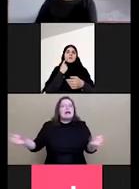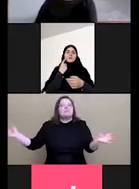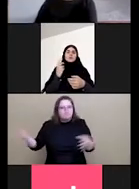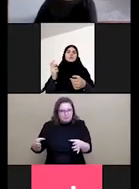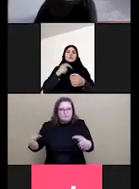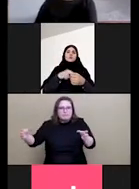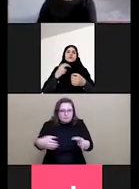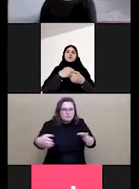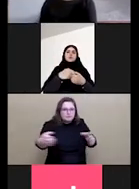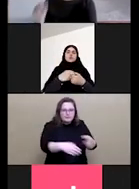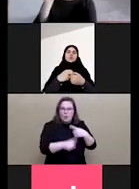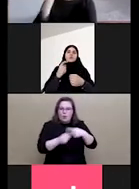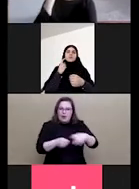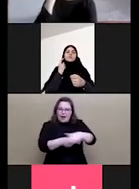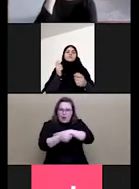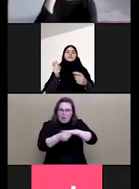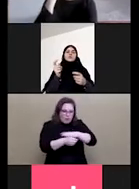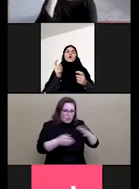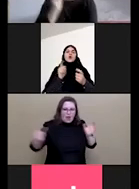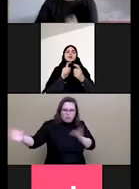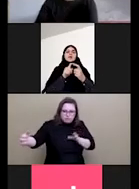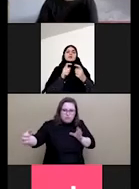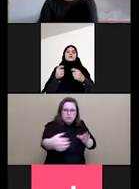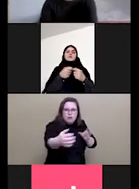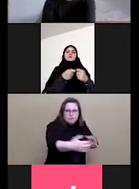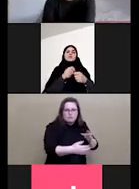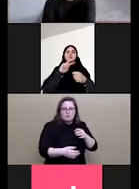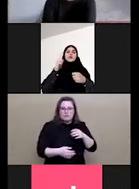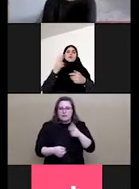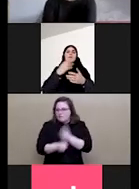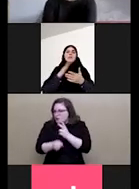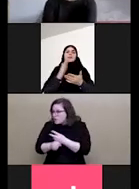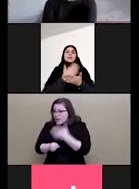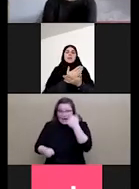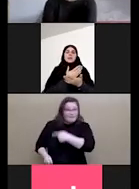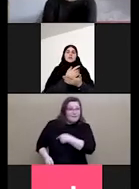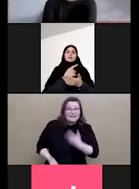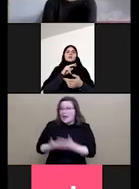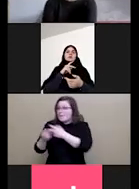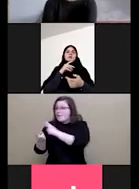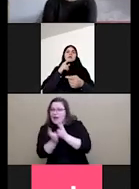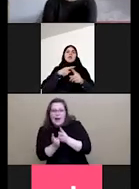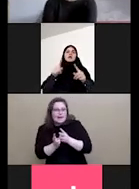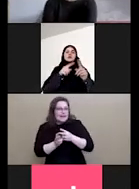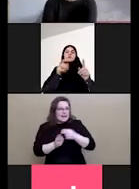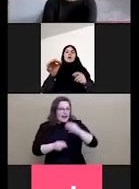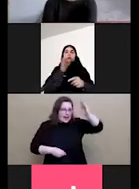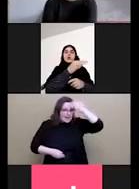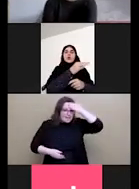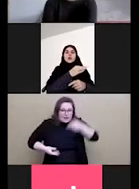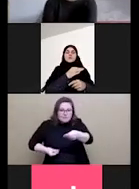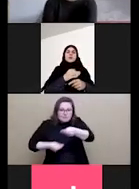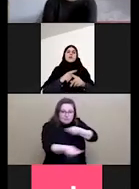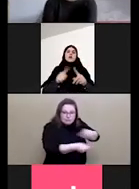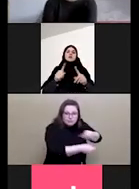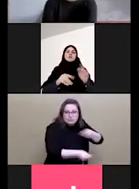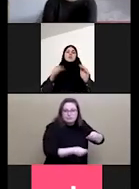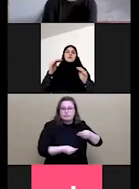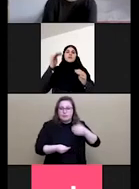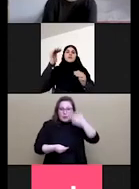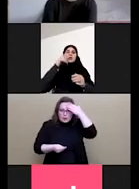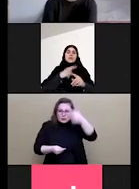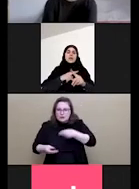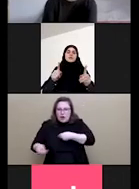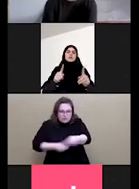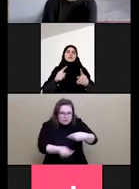to see whether they can somehow exchange information and be helpful to each other, like share positive experiences and what they learned, their lessons they